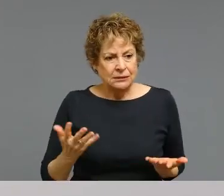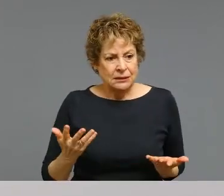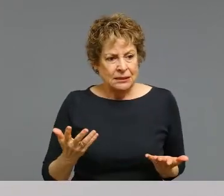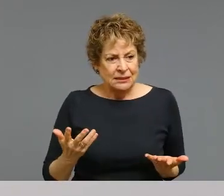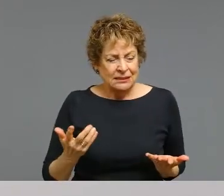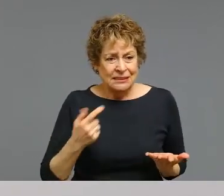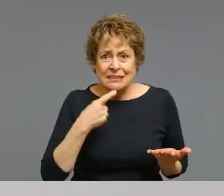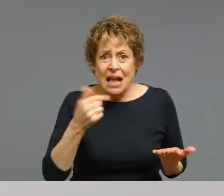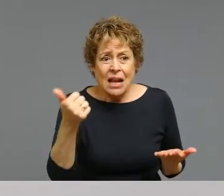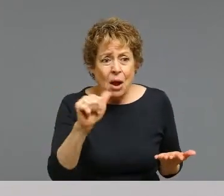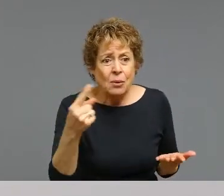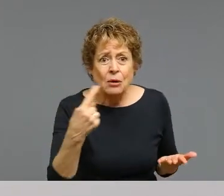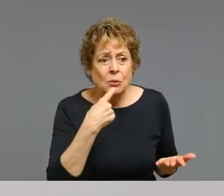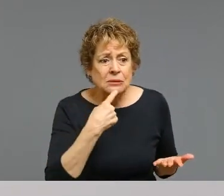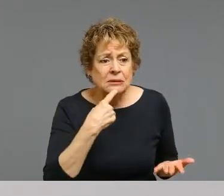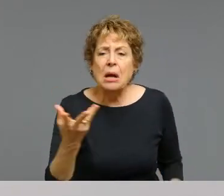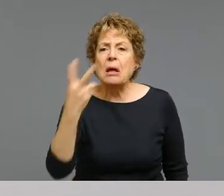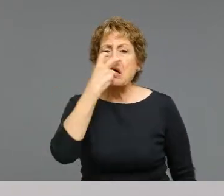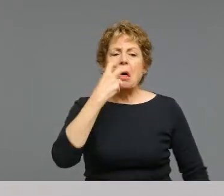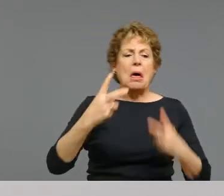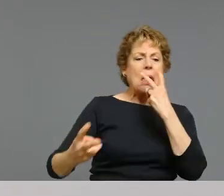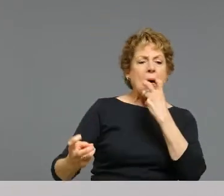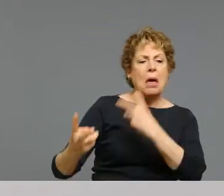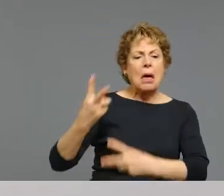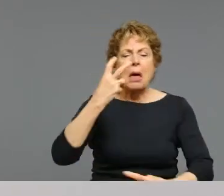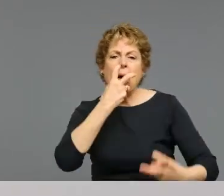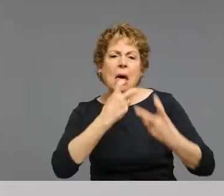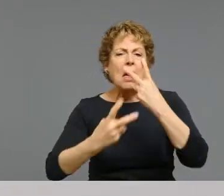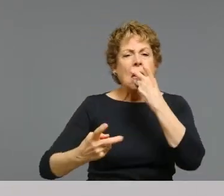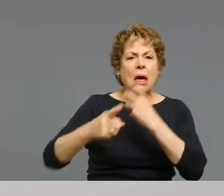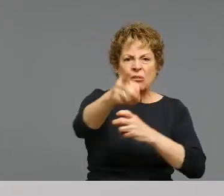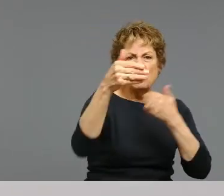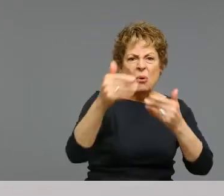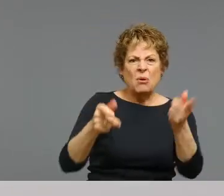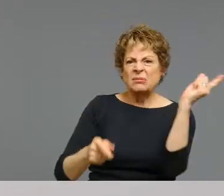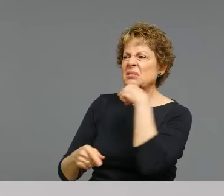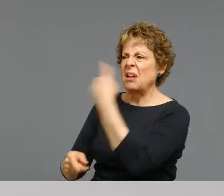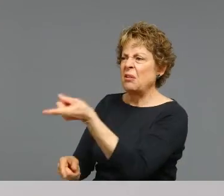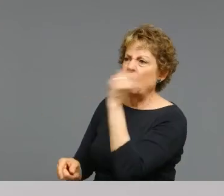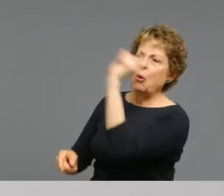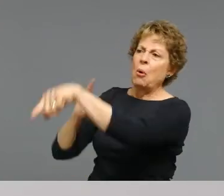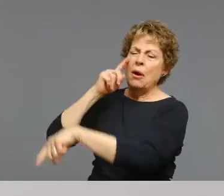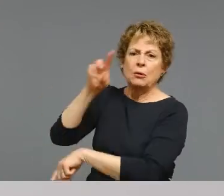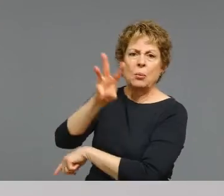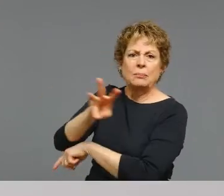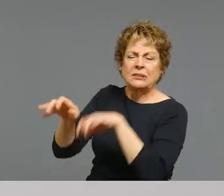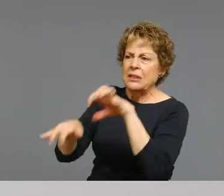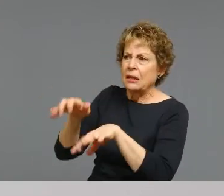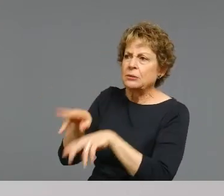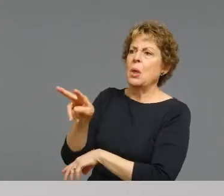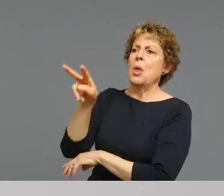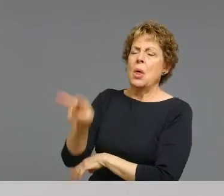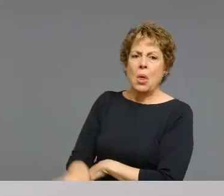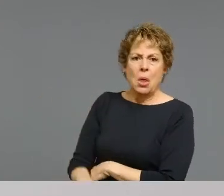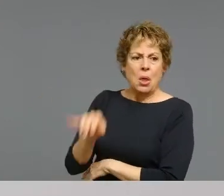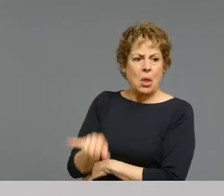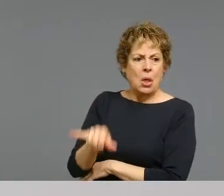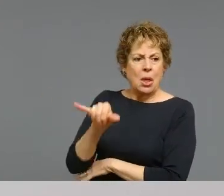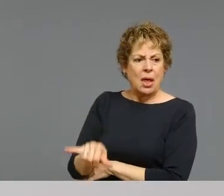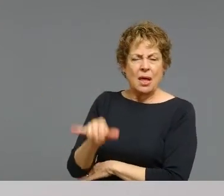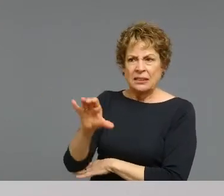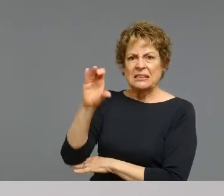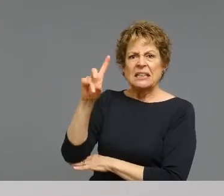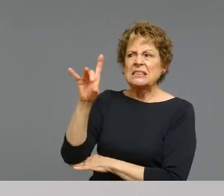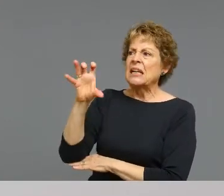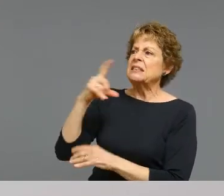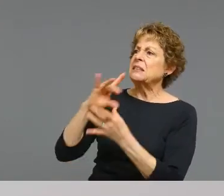healthcare provider, or to go onto the CDC or NIH's webpage. for further information, because we are aware